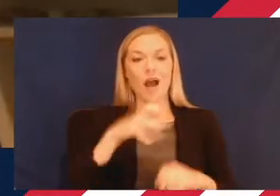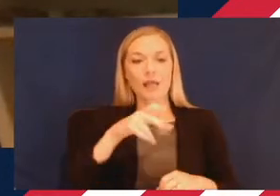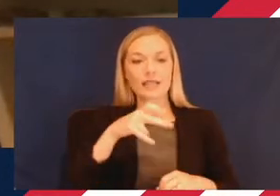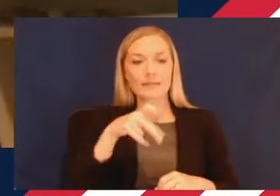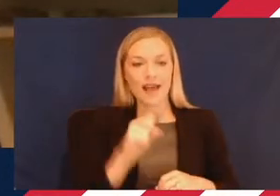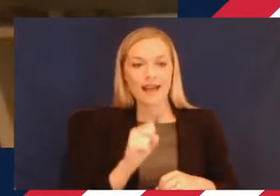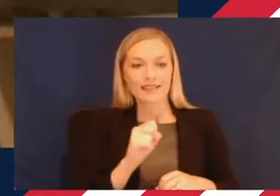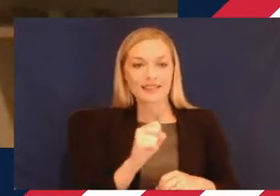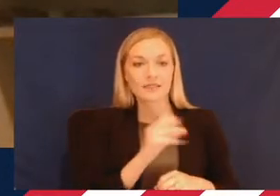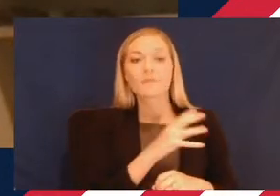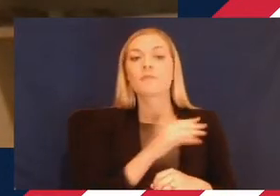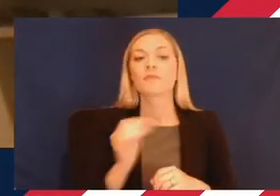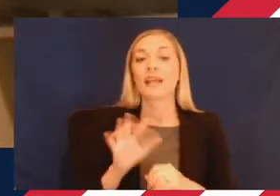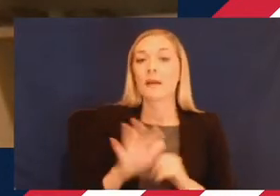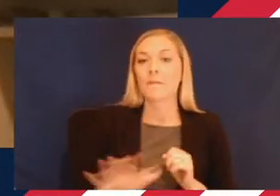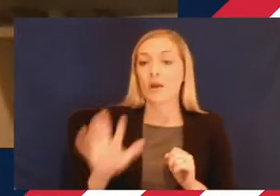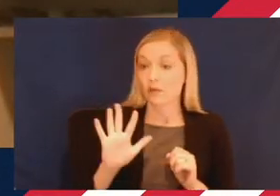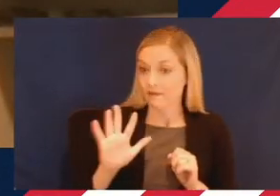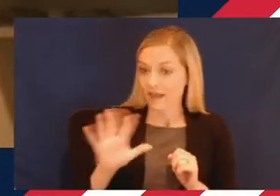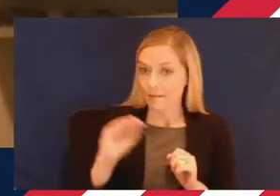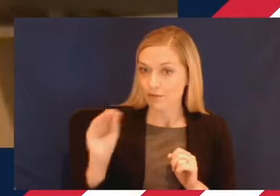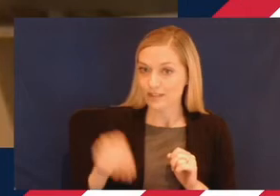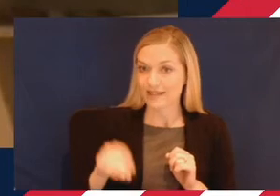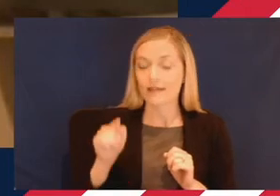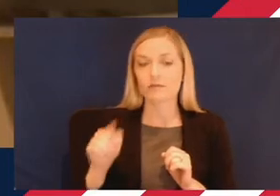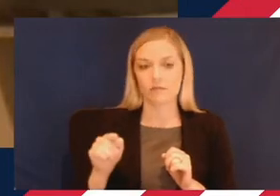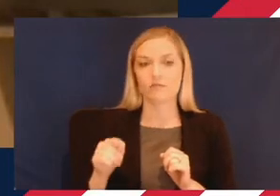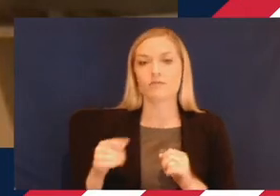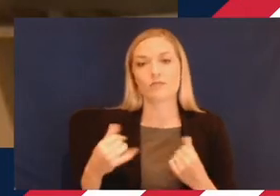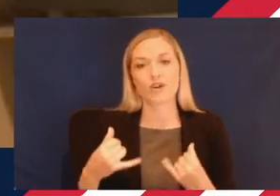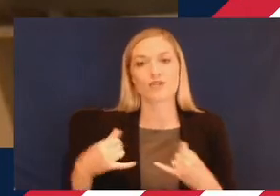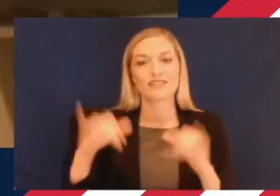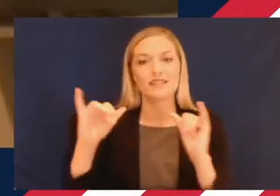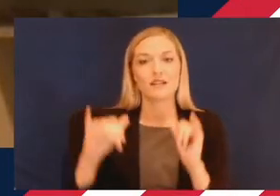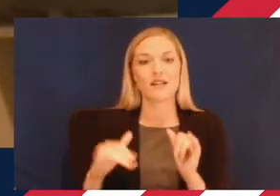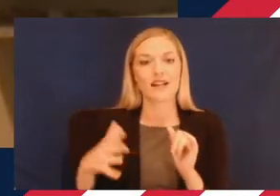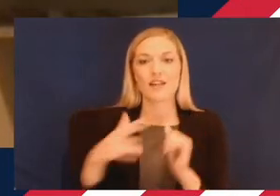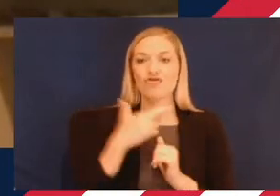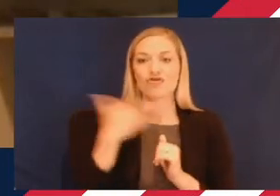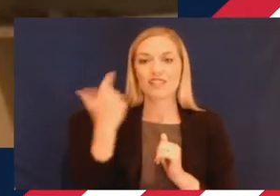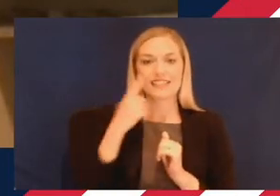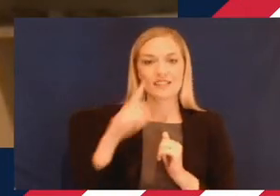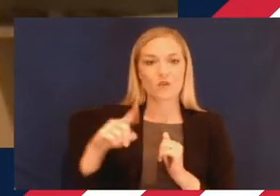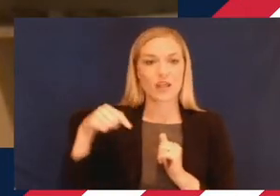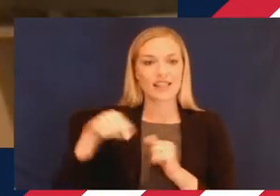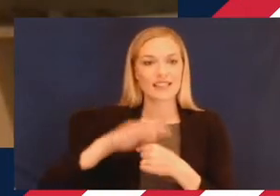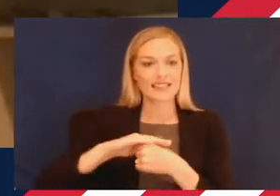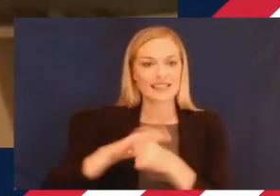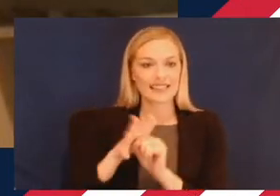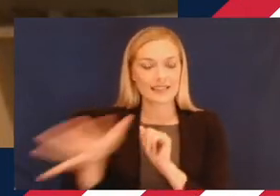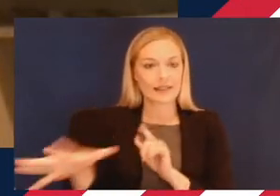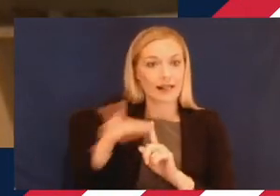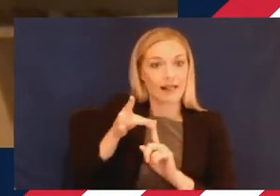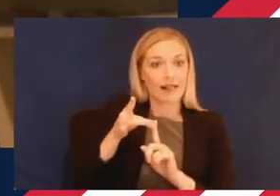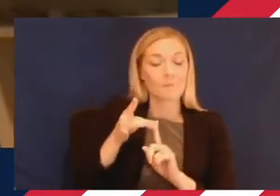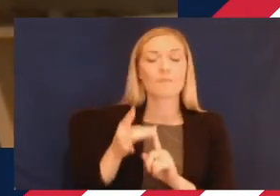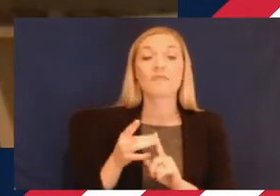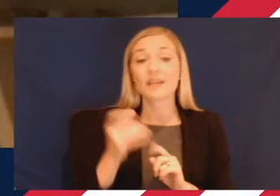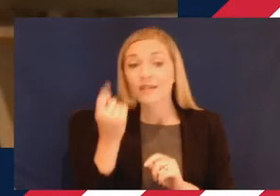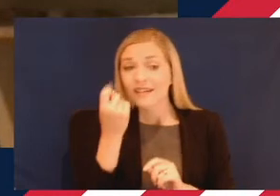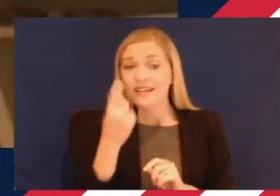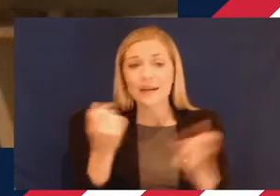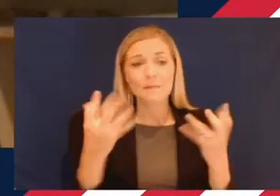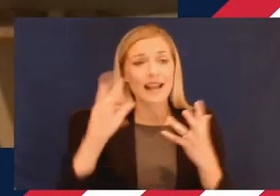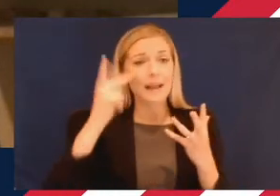the disease. Yet, the American public is tired, and many political leaders have rushed to reopen the economy without the